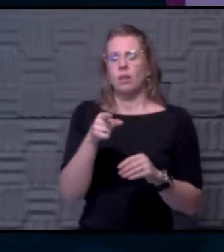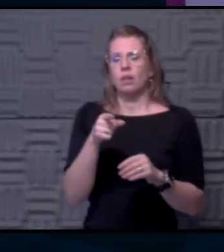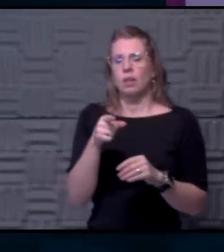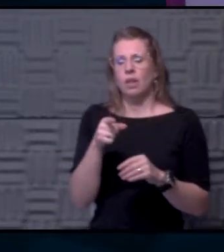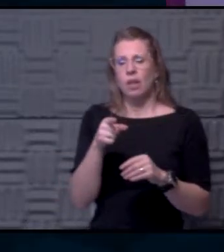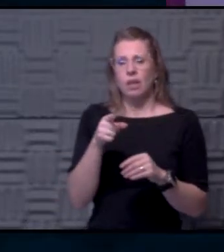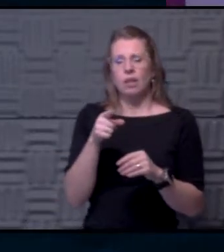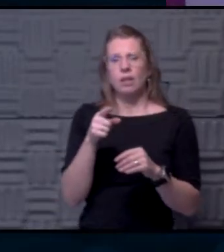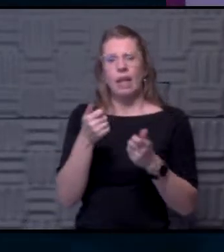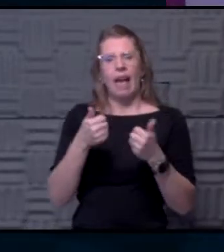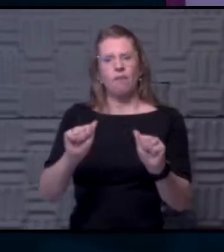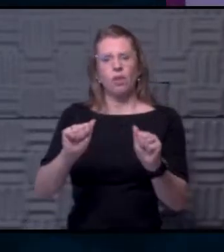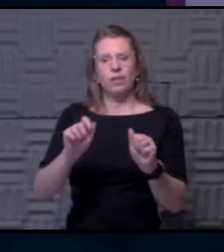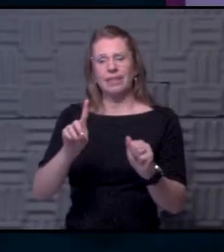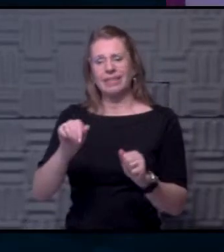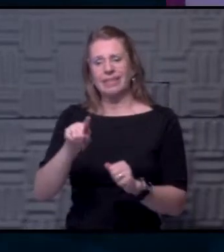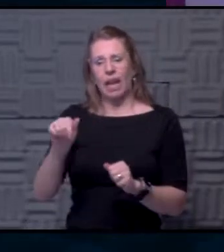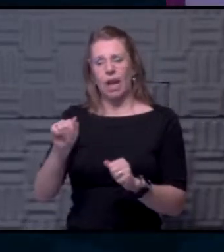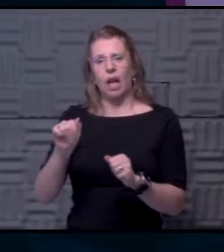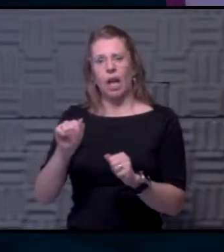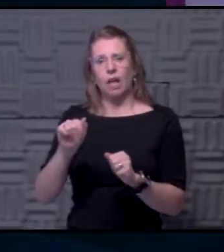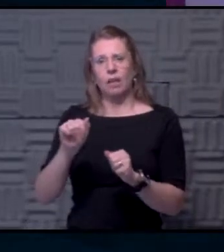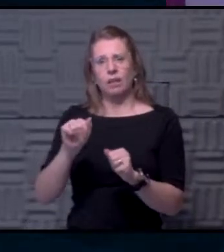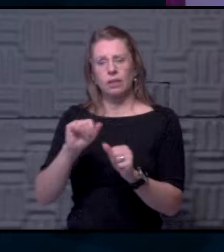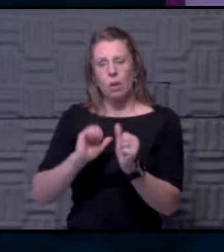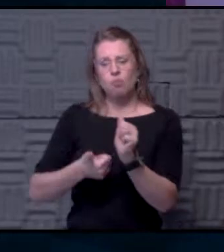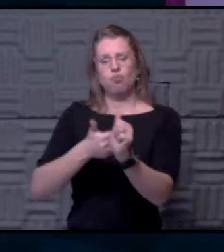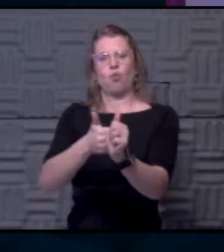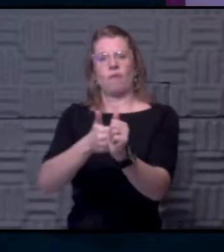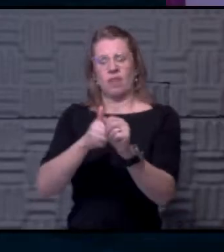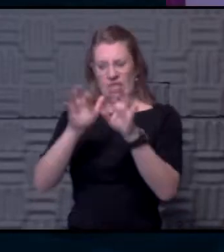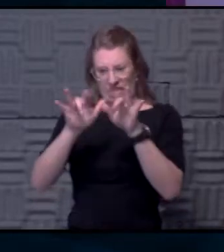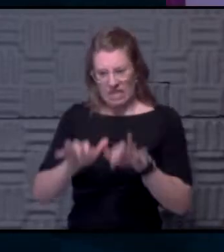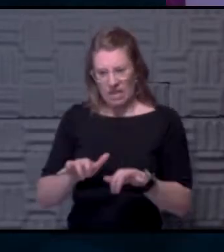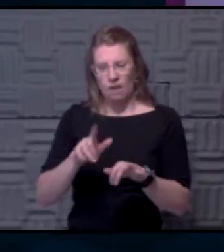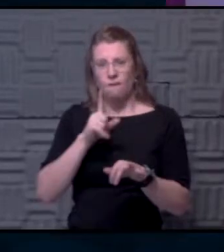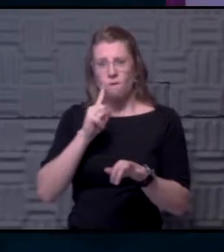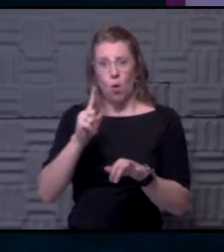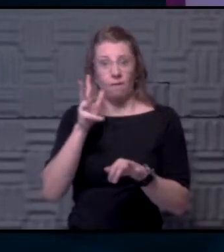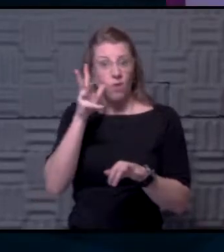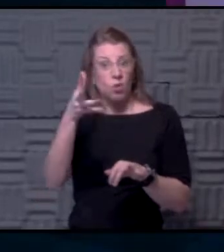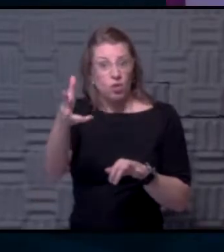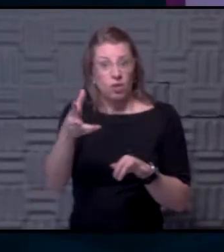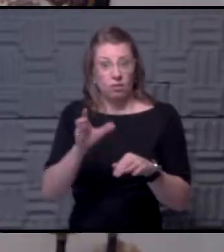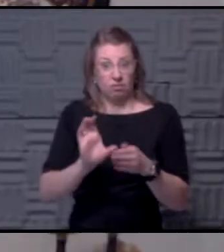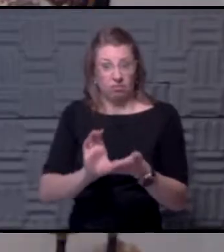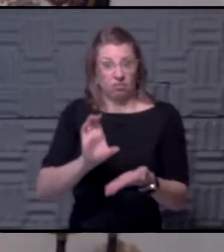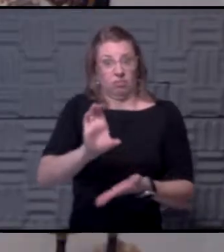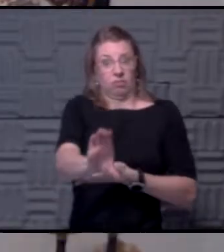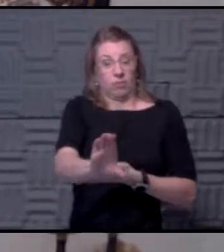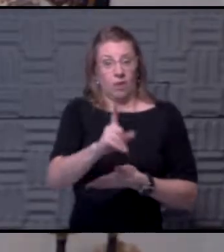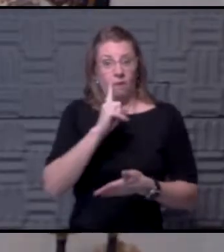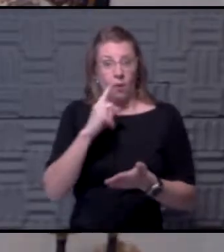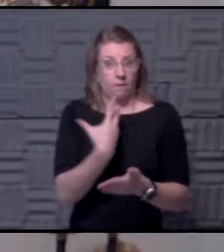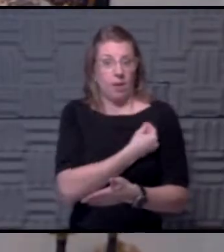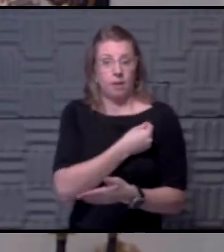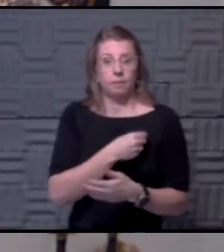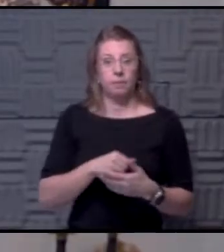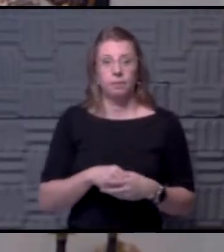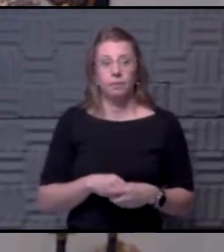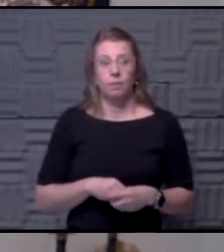to improve data reporting across Kansas and how important that is, especially regarding future allocation of vaccine. Yeah, we've not had